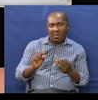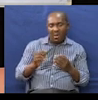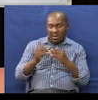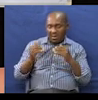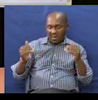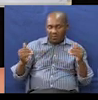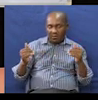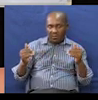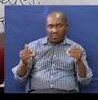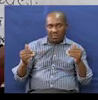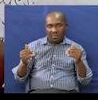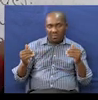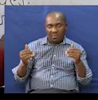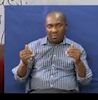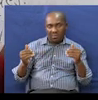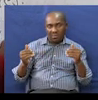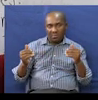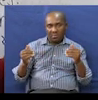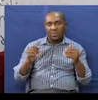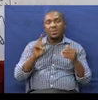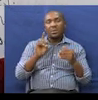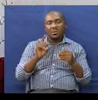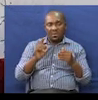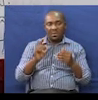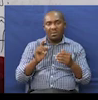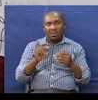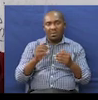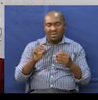level of technology.